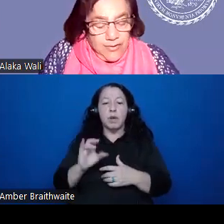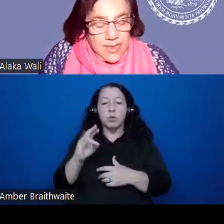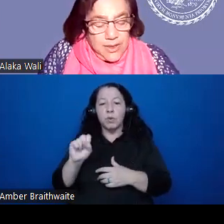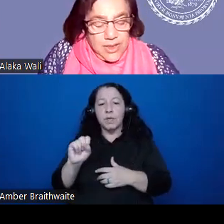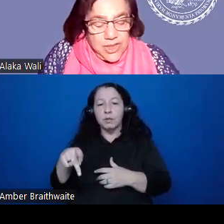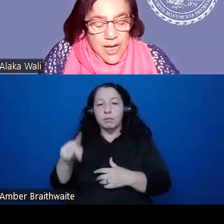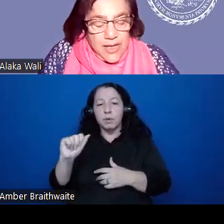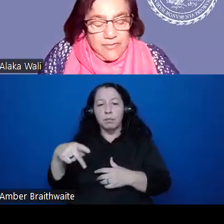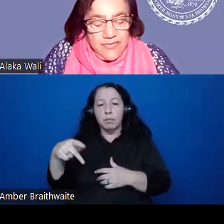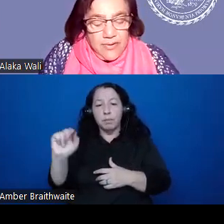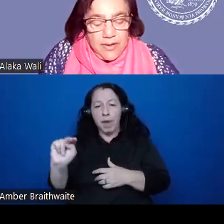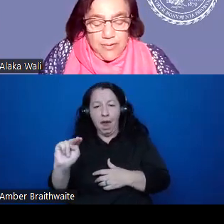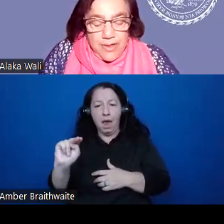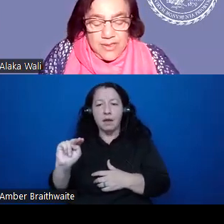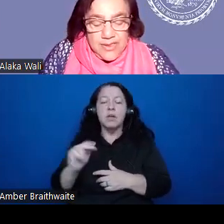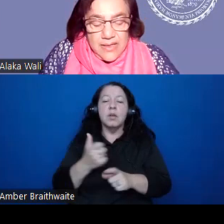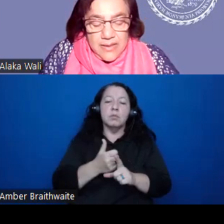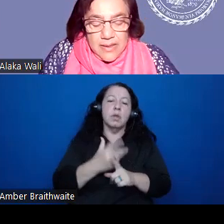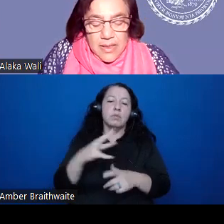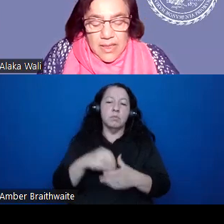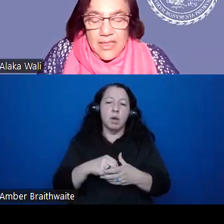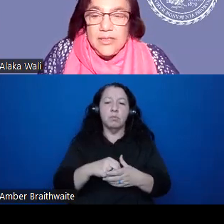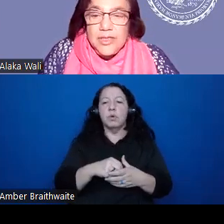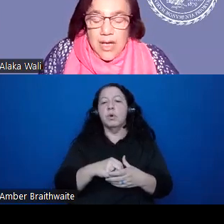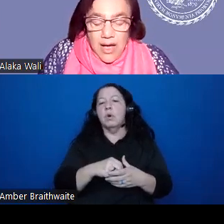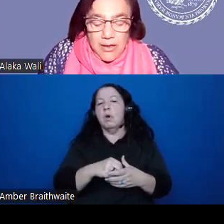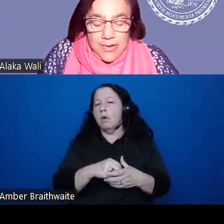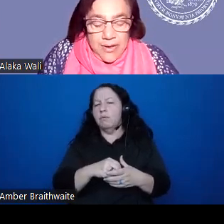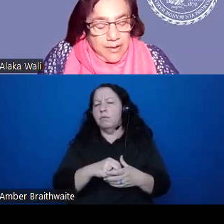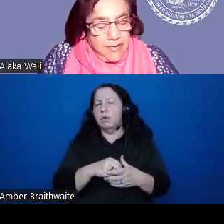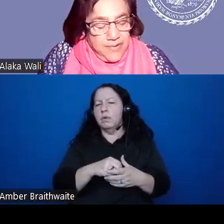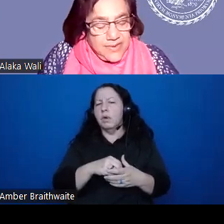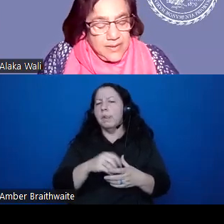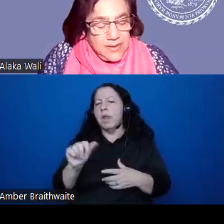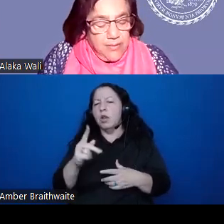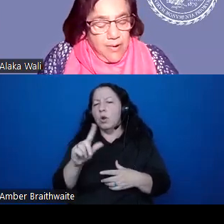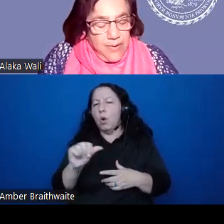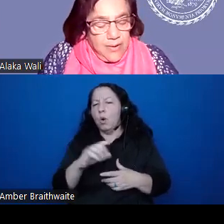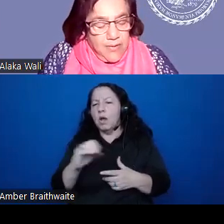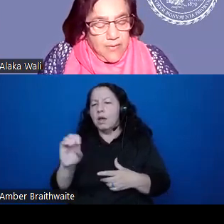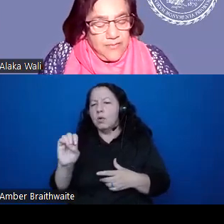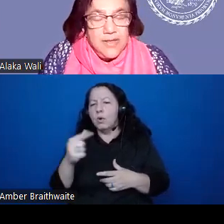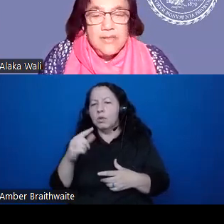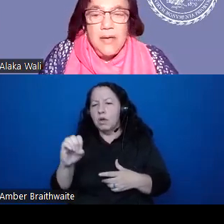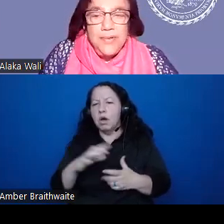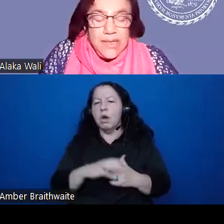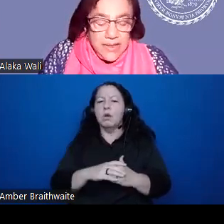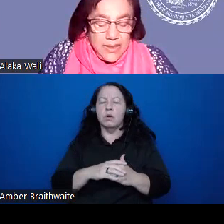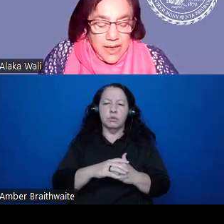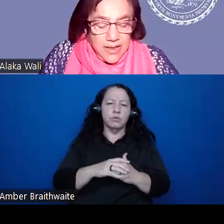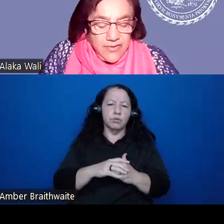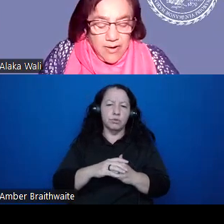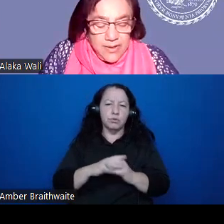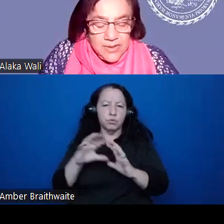of Osage and Cheyenne River Lakota descent. He's a Chicagoan and represents a growing cohort of